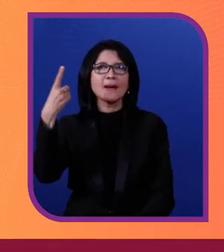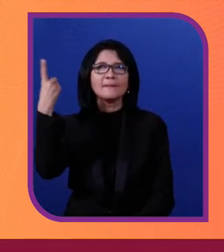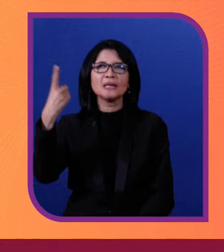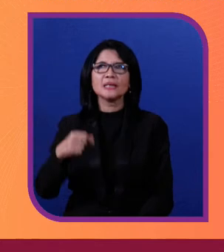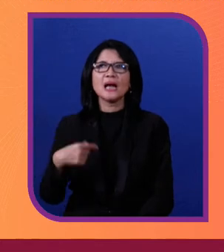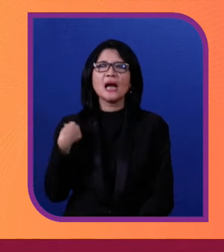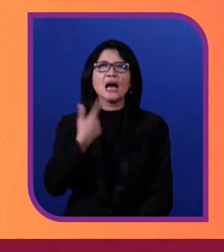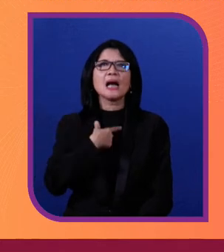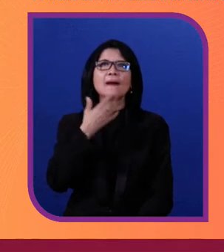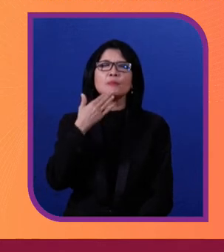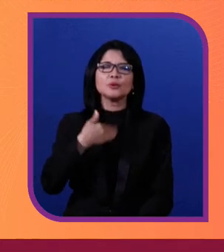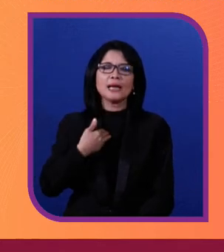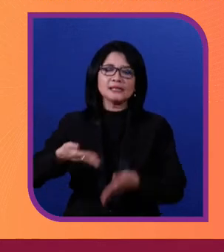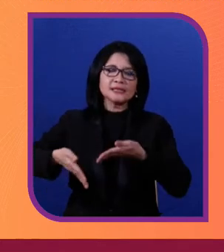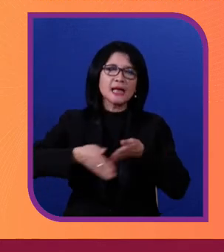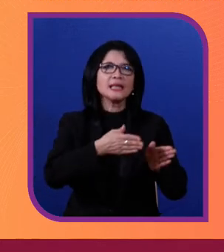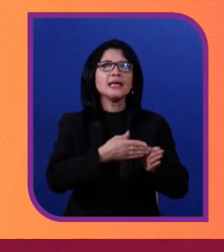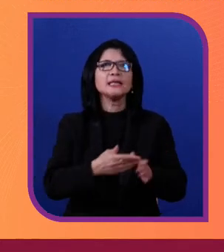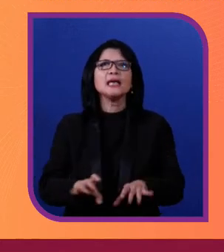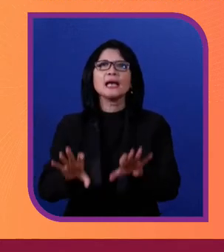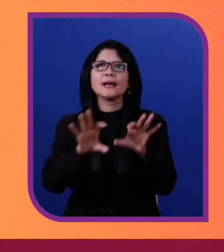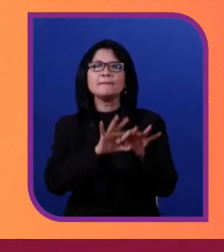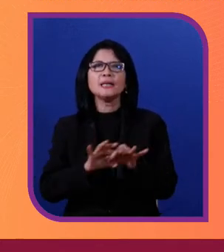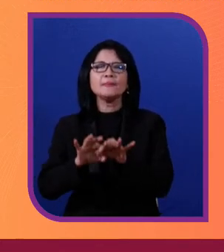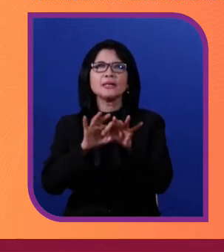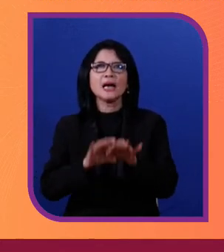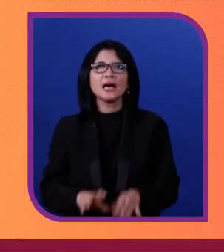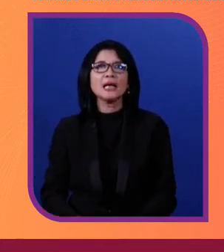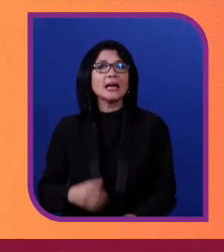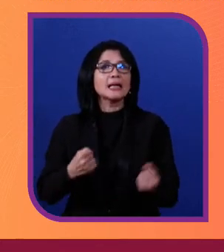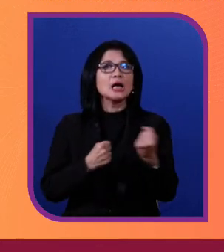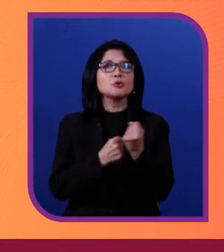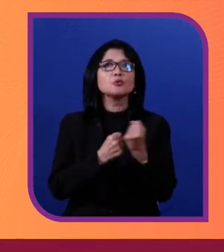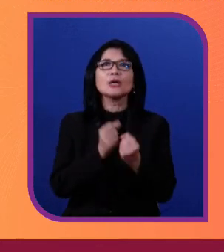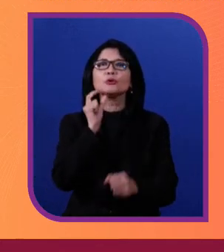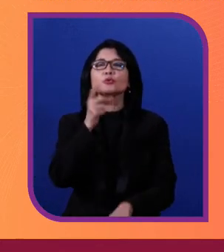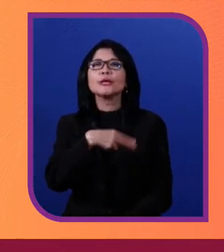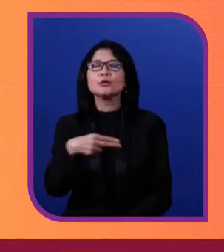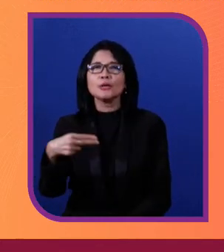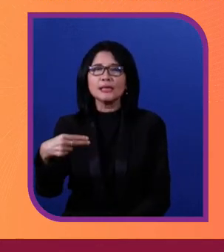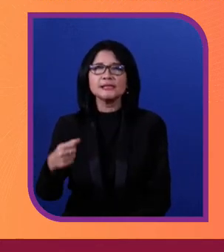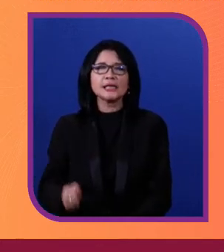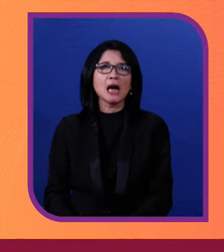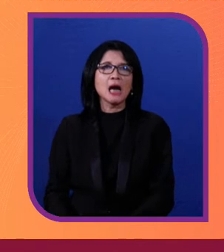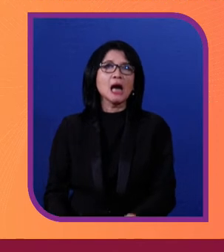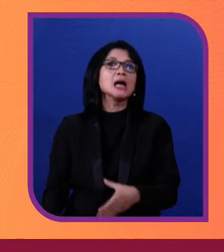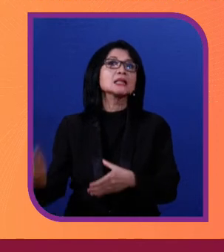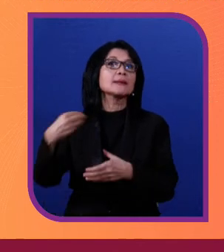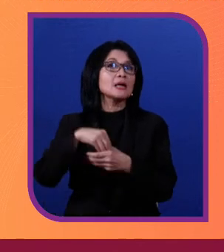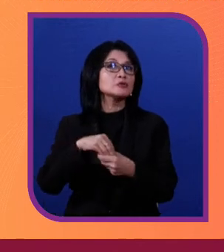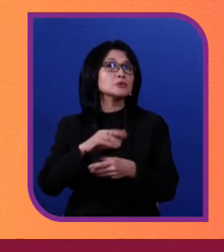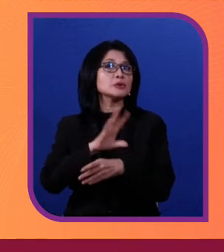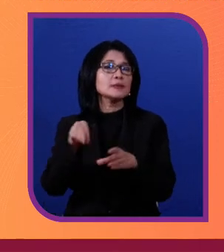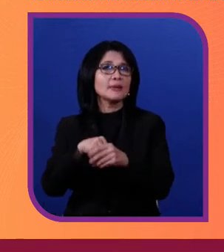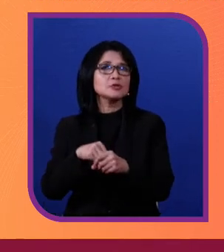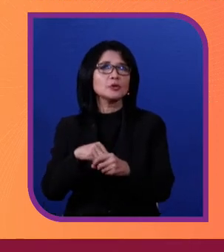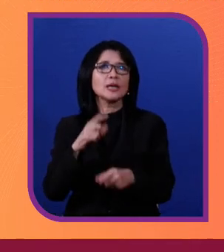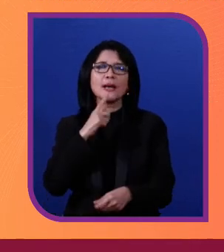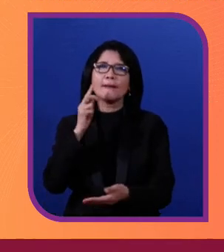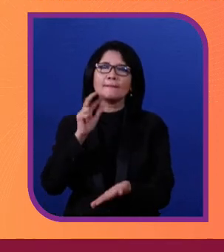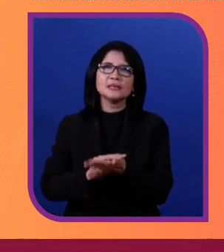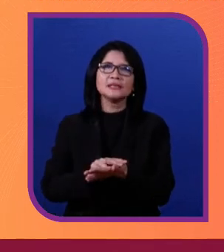fokus Indonesia include basic econometrics an